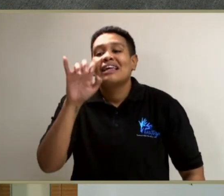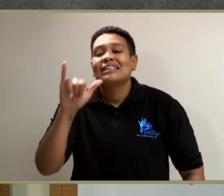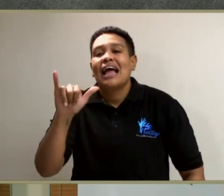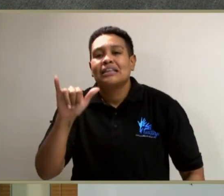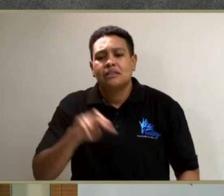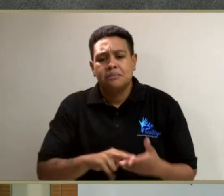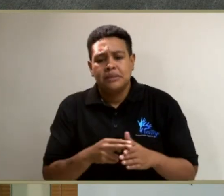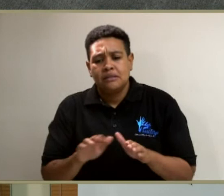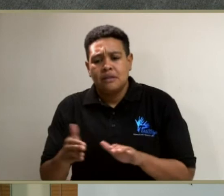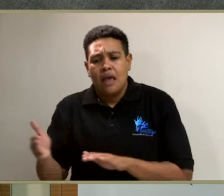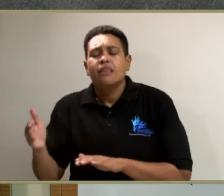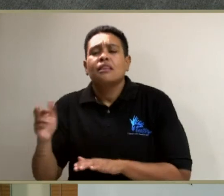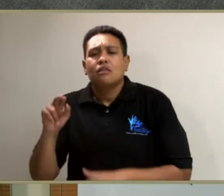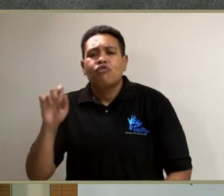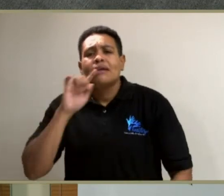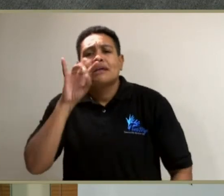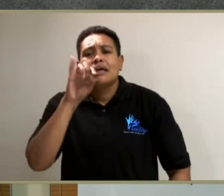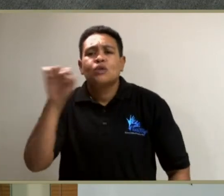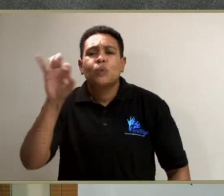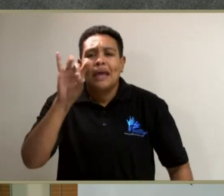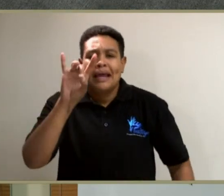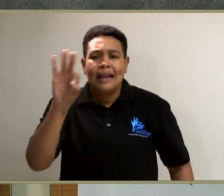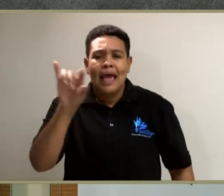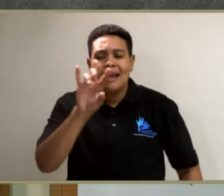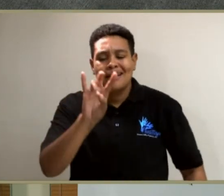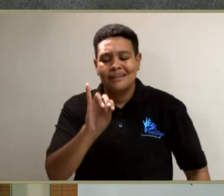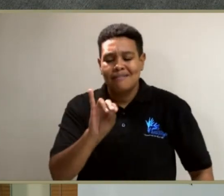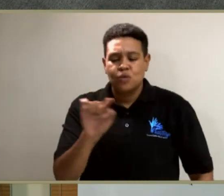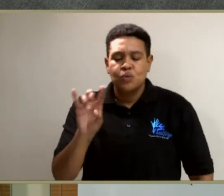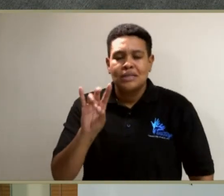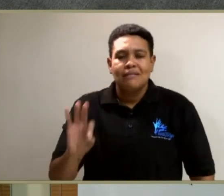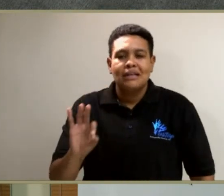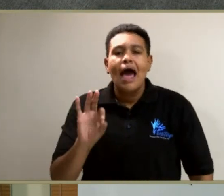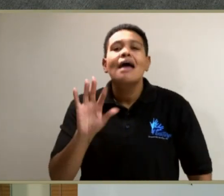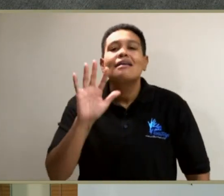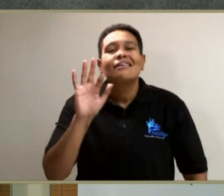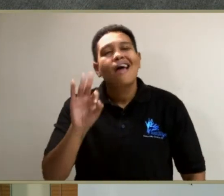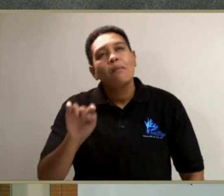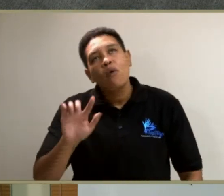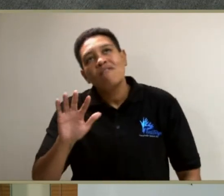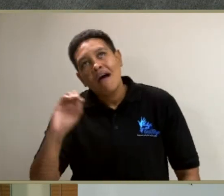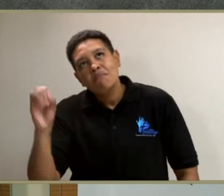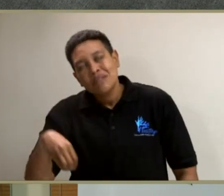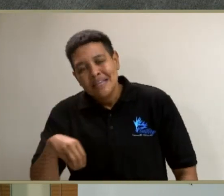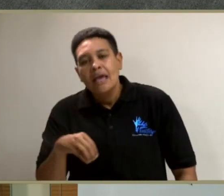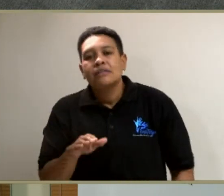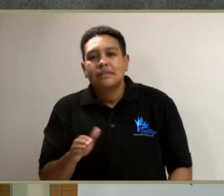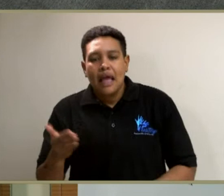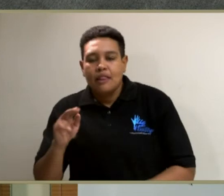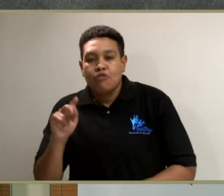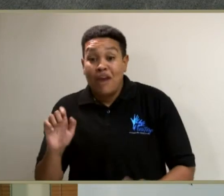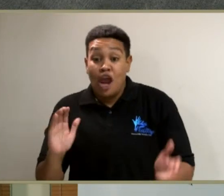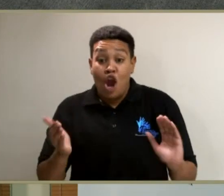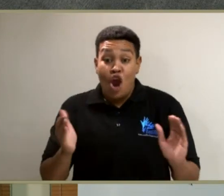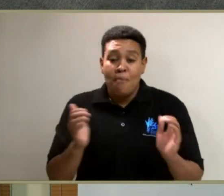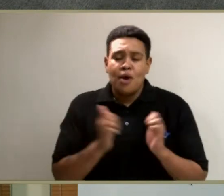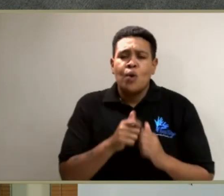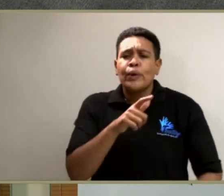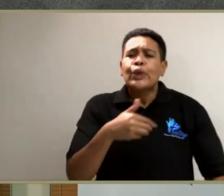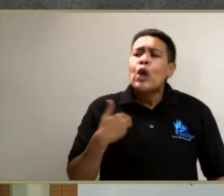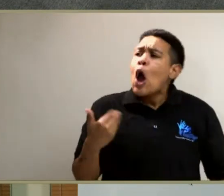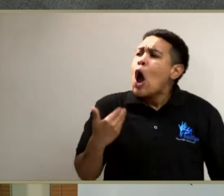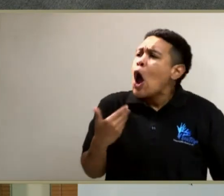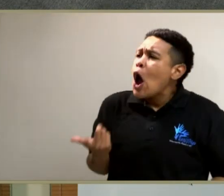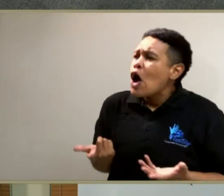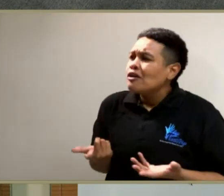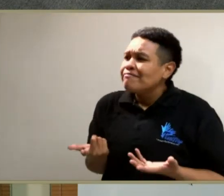89, and 70 to 79, 9.5% case fatality rate. And this is in comparison to the younger